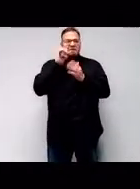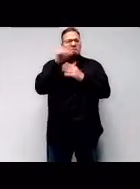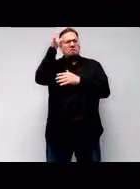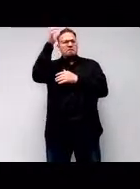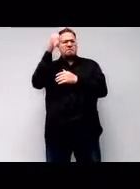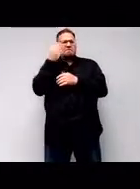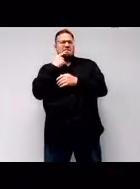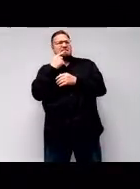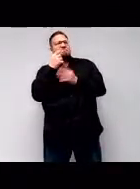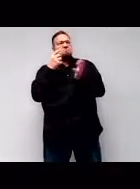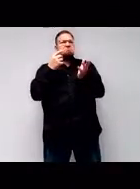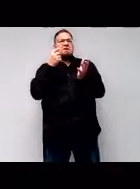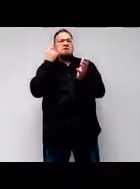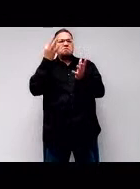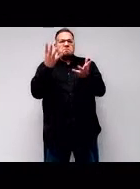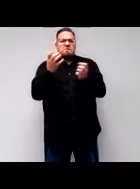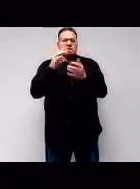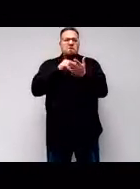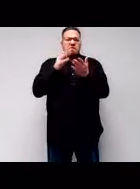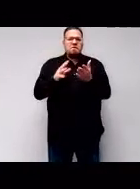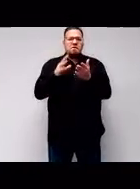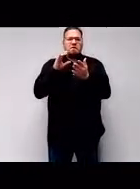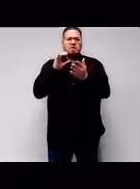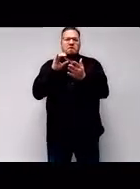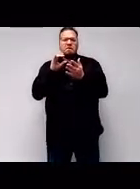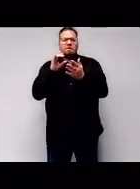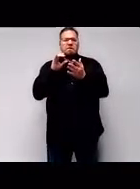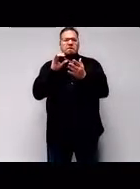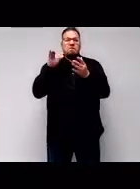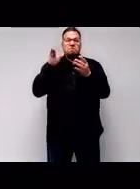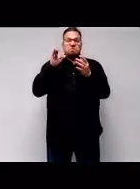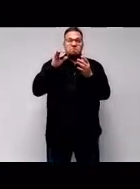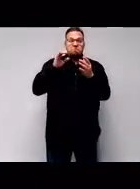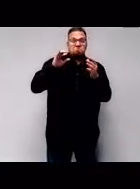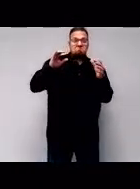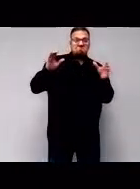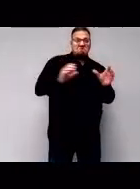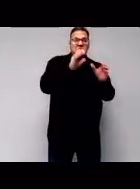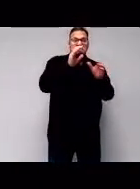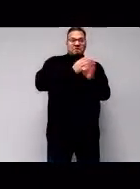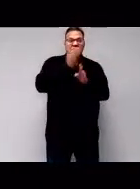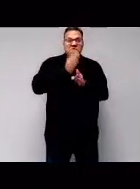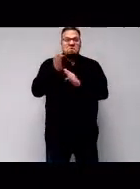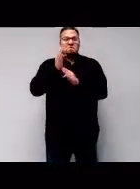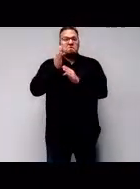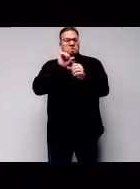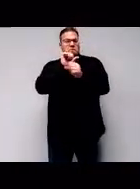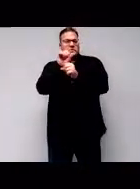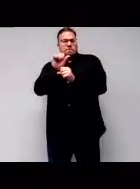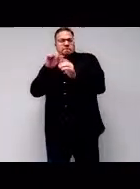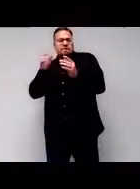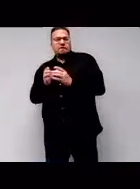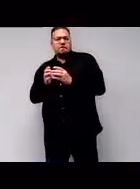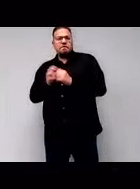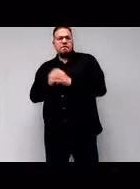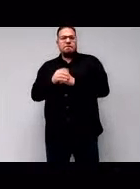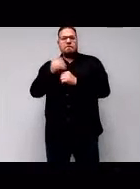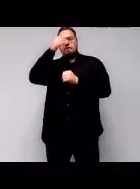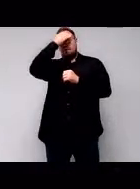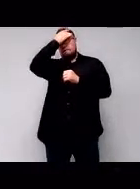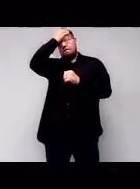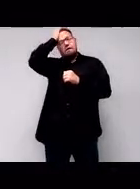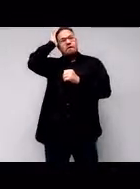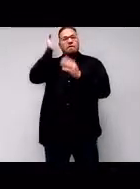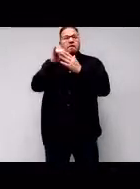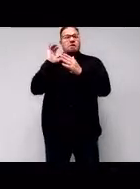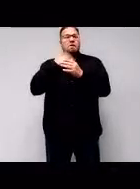what, if you want students to perform as professionals in the workplace, if that's our ultimate goal, then we need to